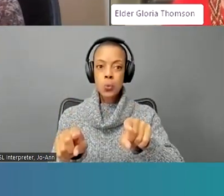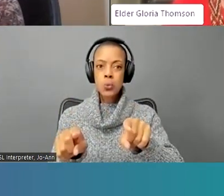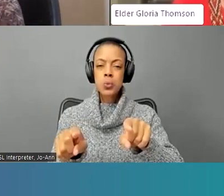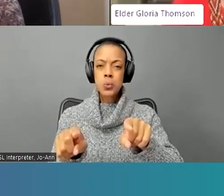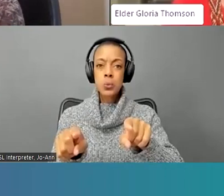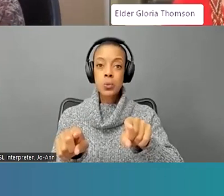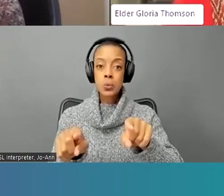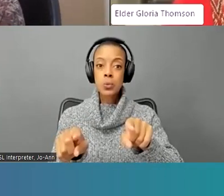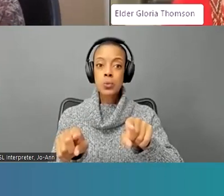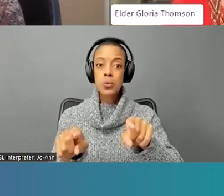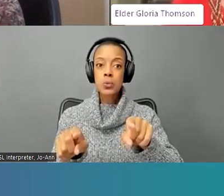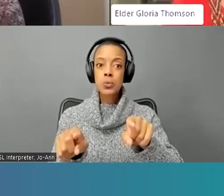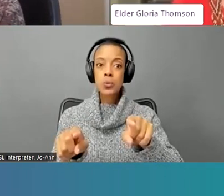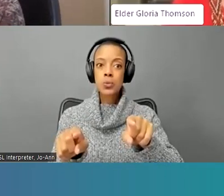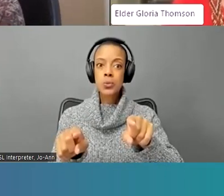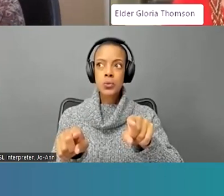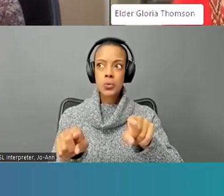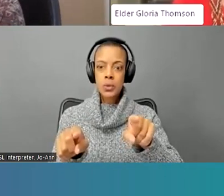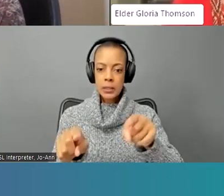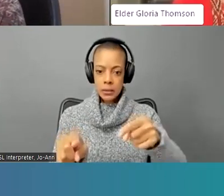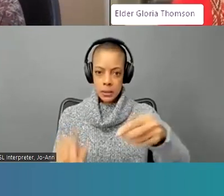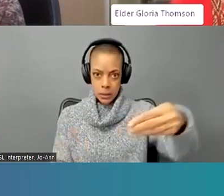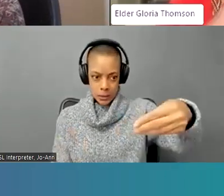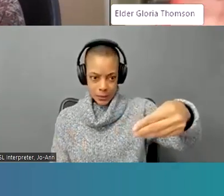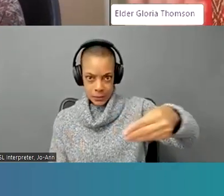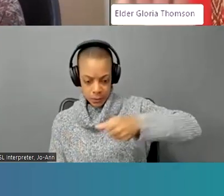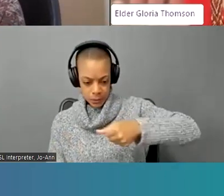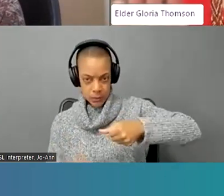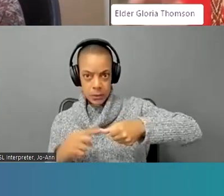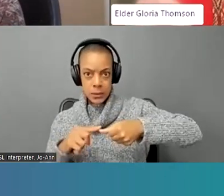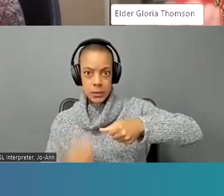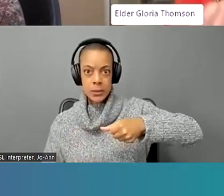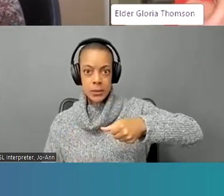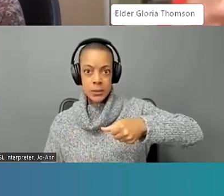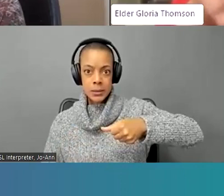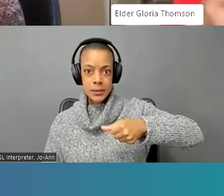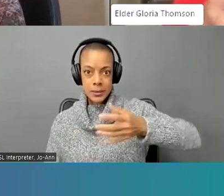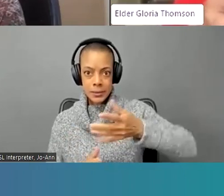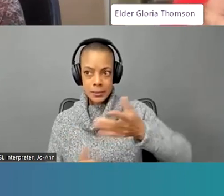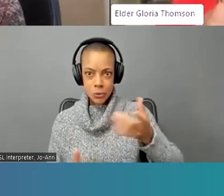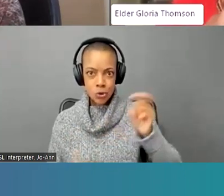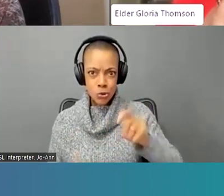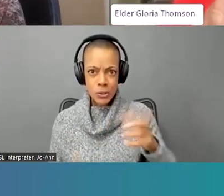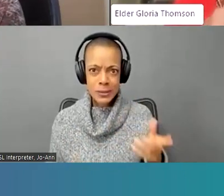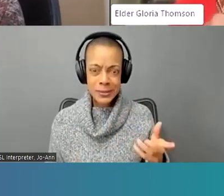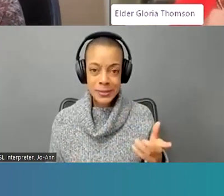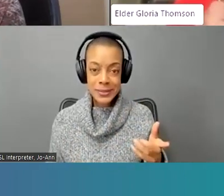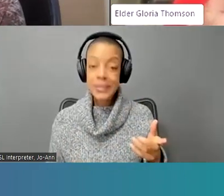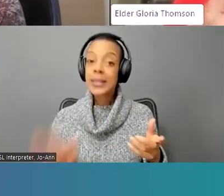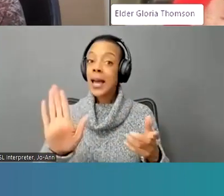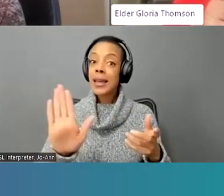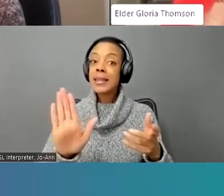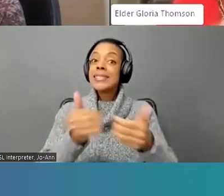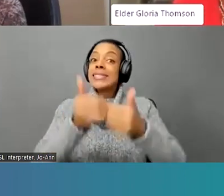that there's a remuneration involved. Now, that has nothing to do with the gift